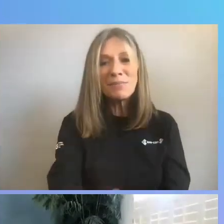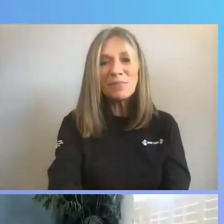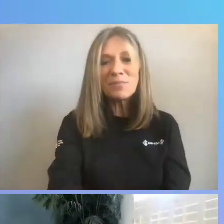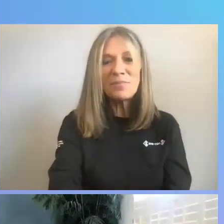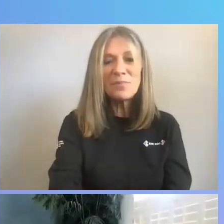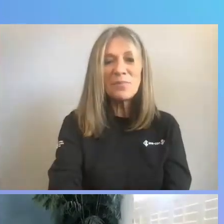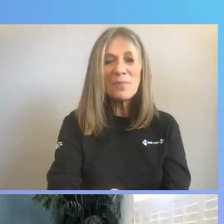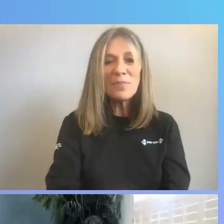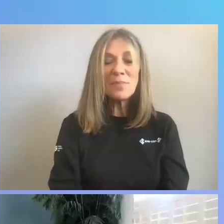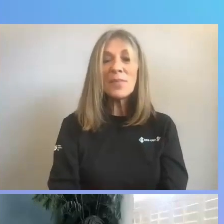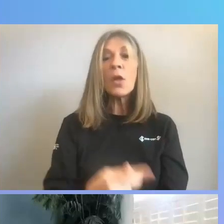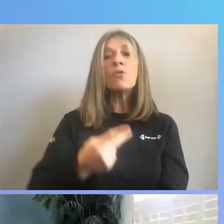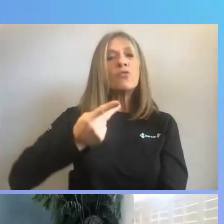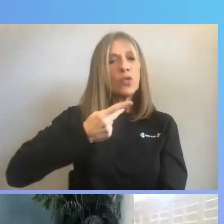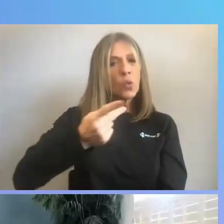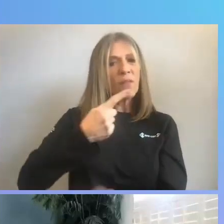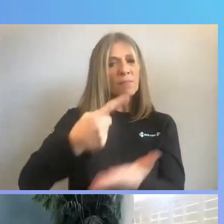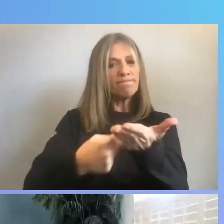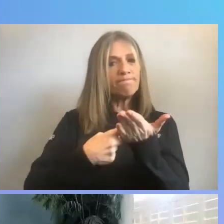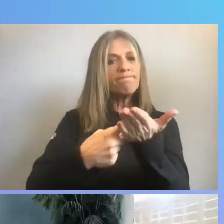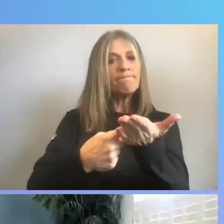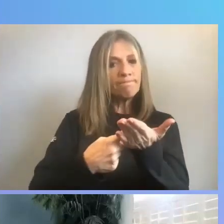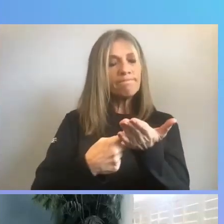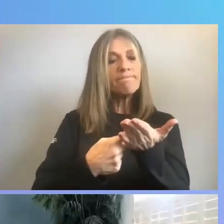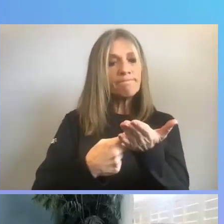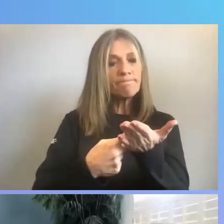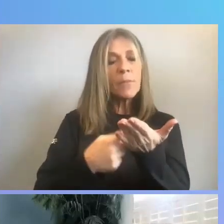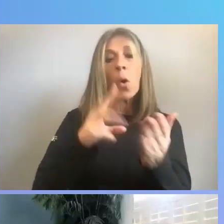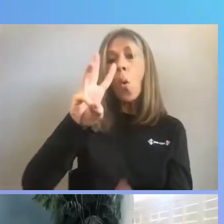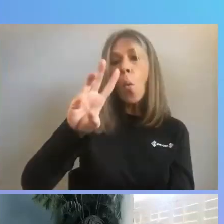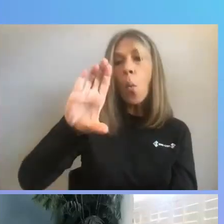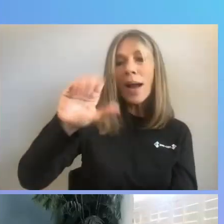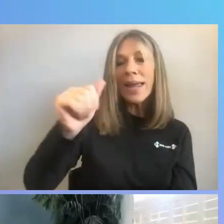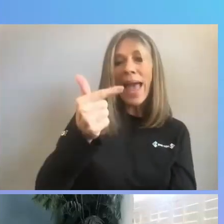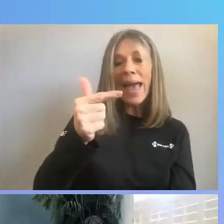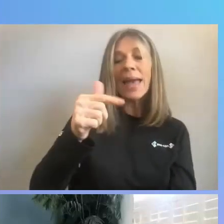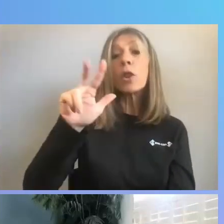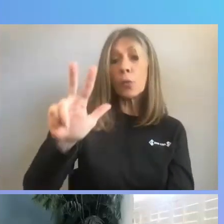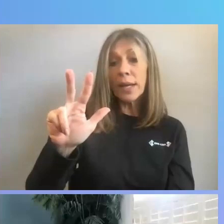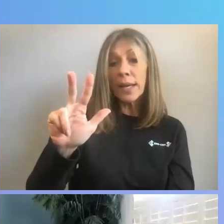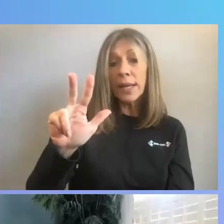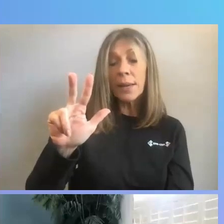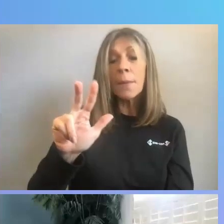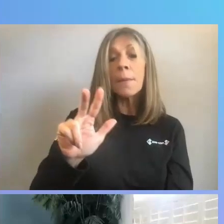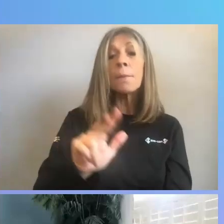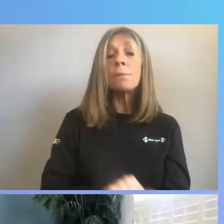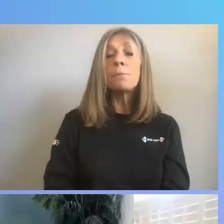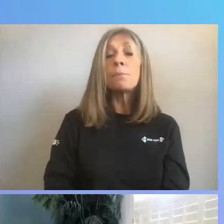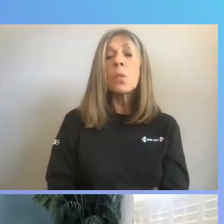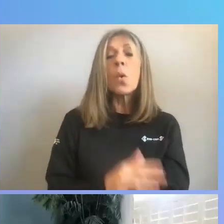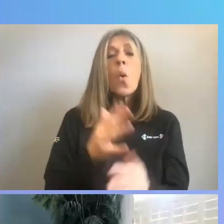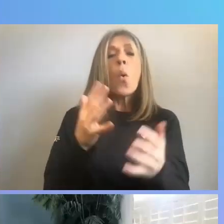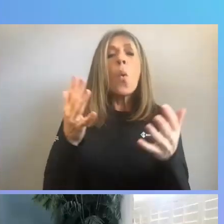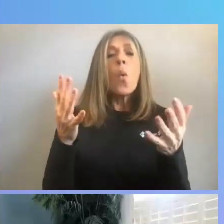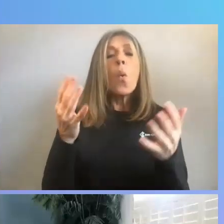So you and I have talked a lot about WCAG 3, and what if you were in